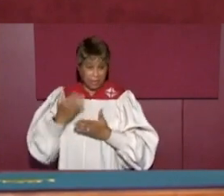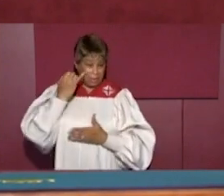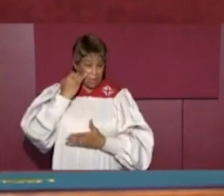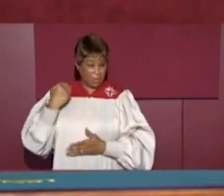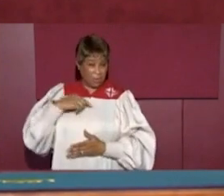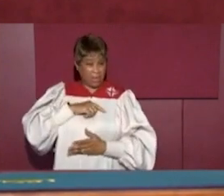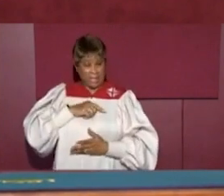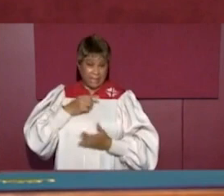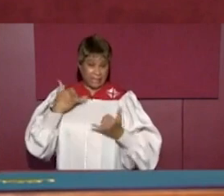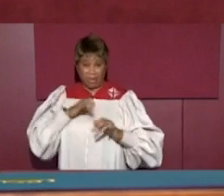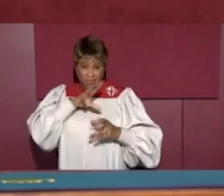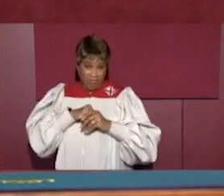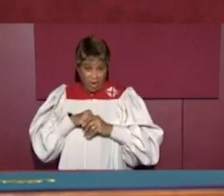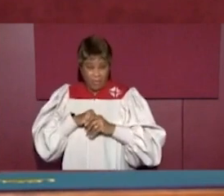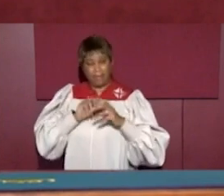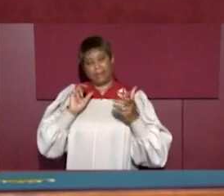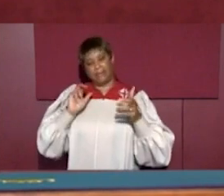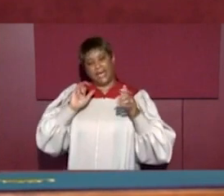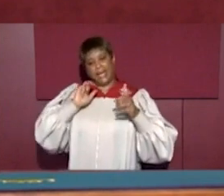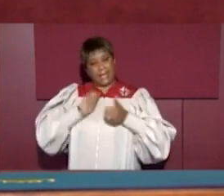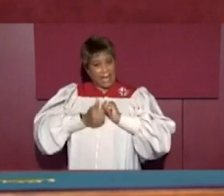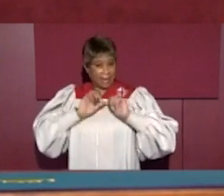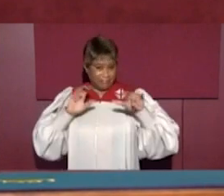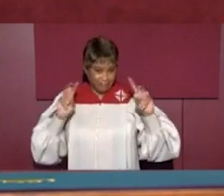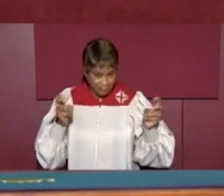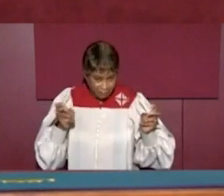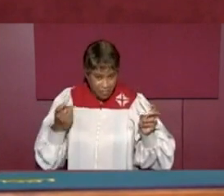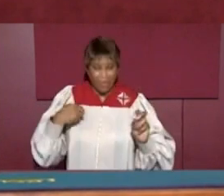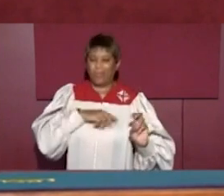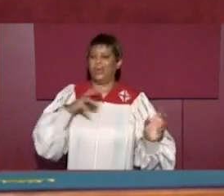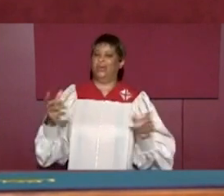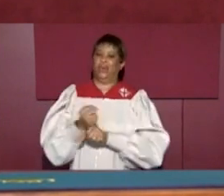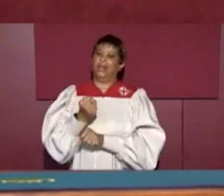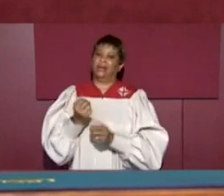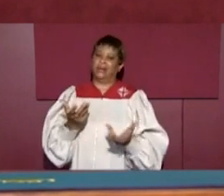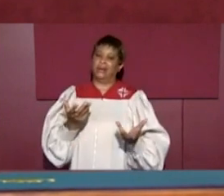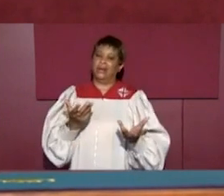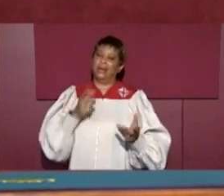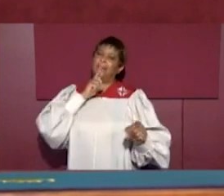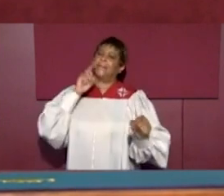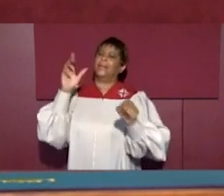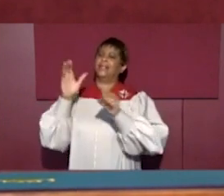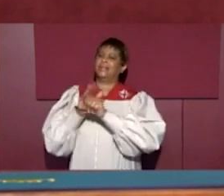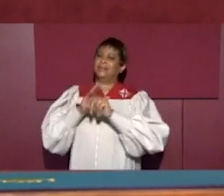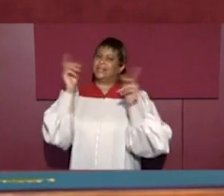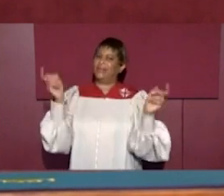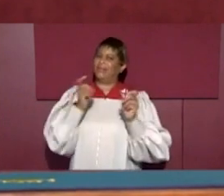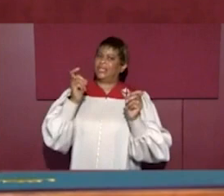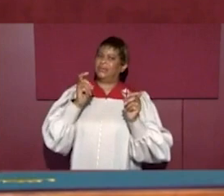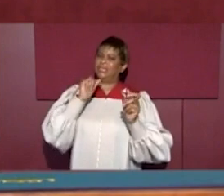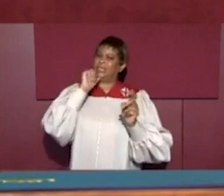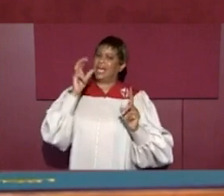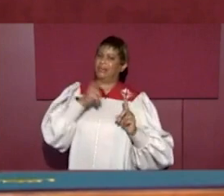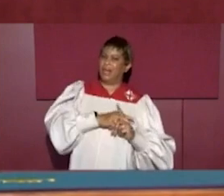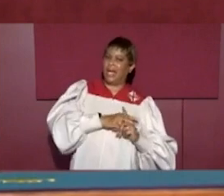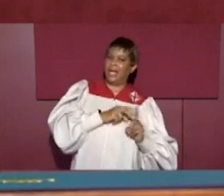in the game, we win. Amen. Now, guaranteed victory doesn't apply if you quit.